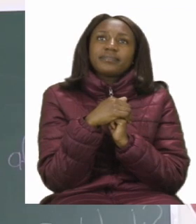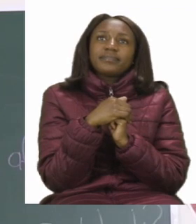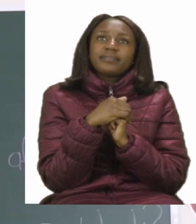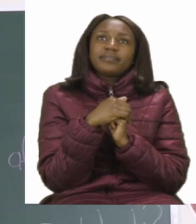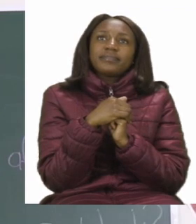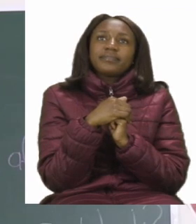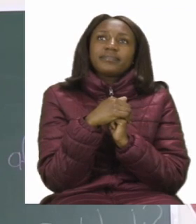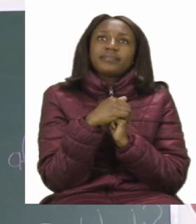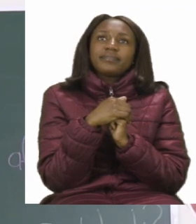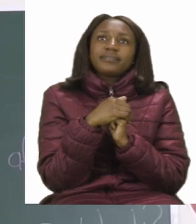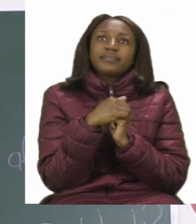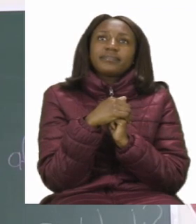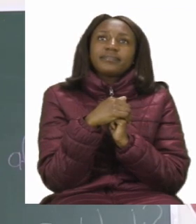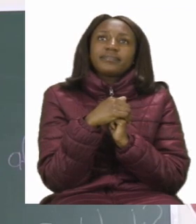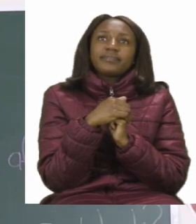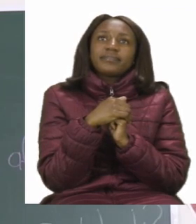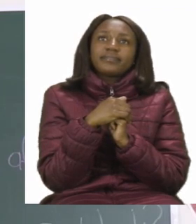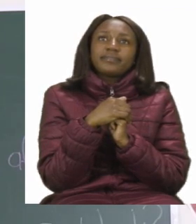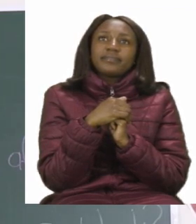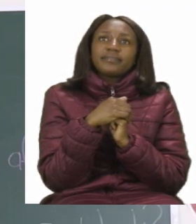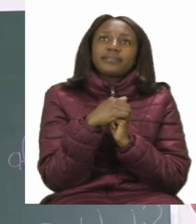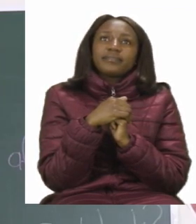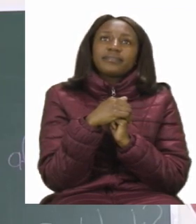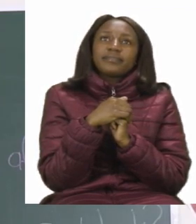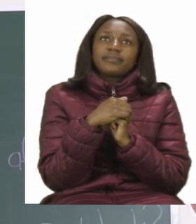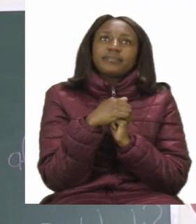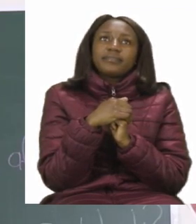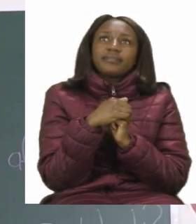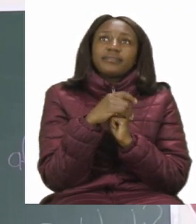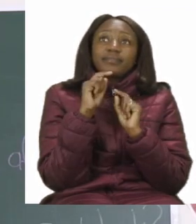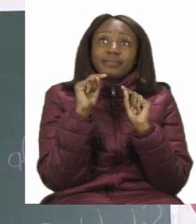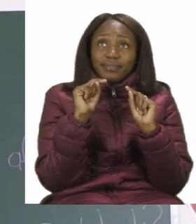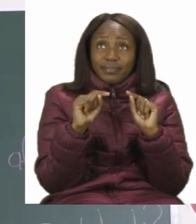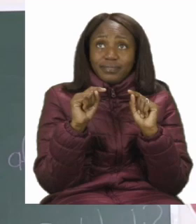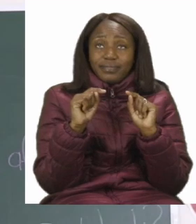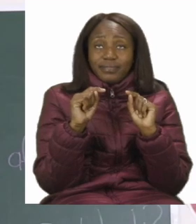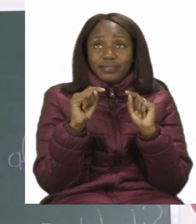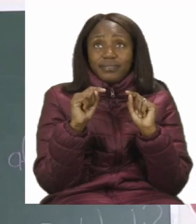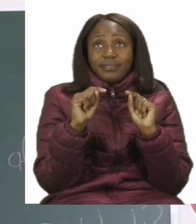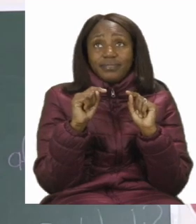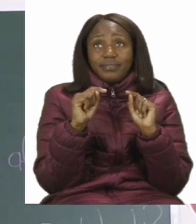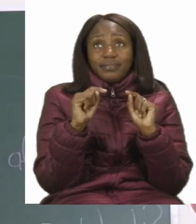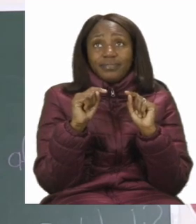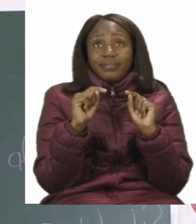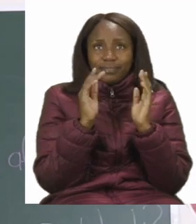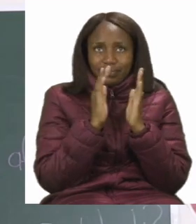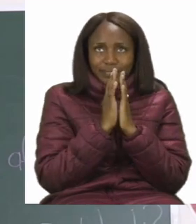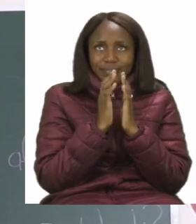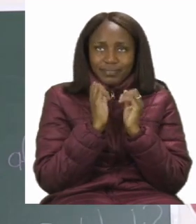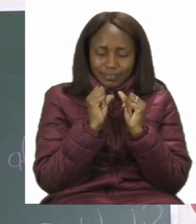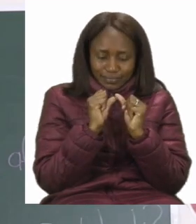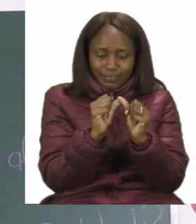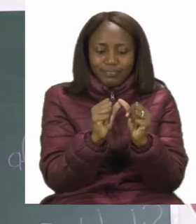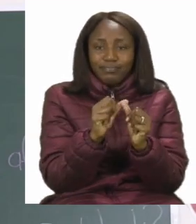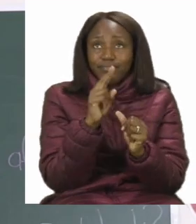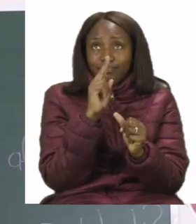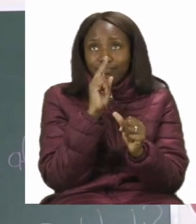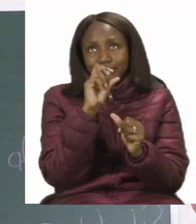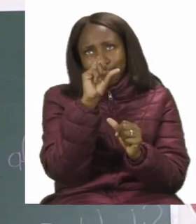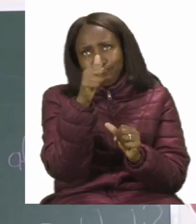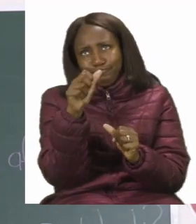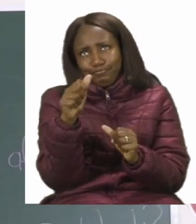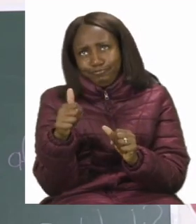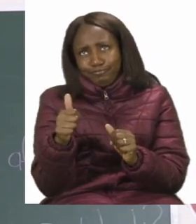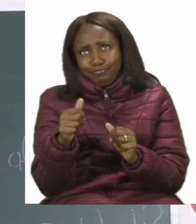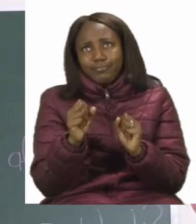o'clock. Okay, now boys and girls, I want you to go ahead and finish all